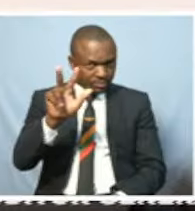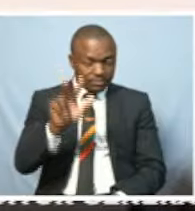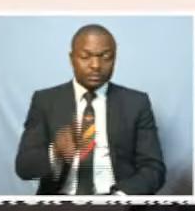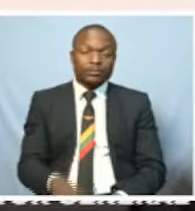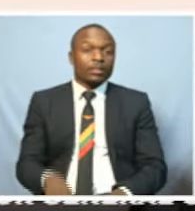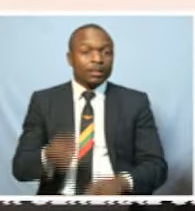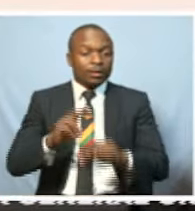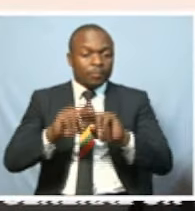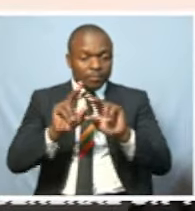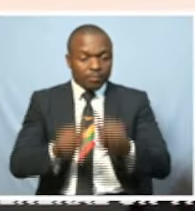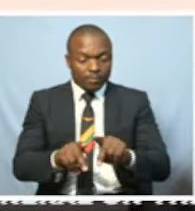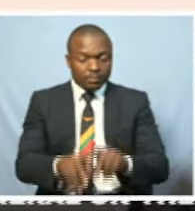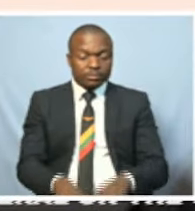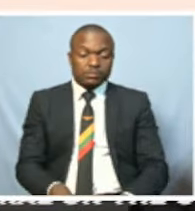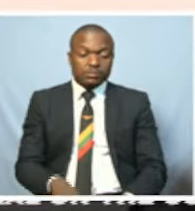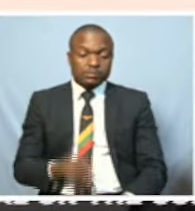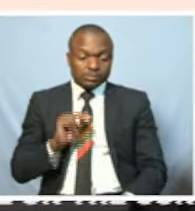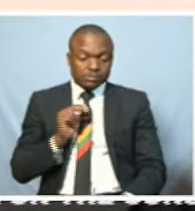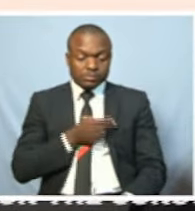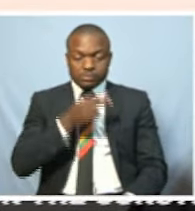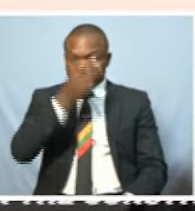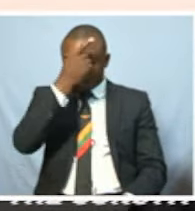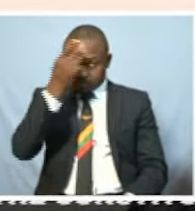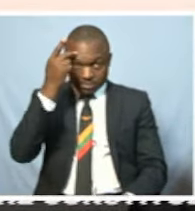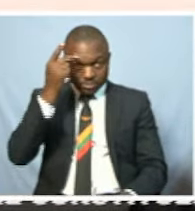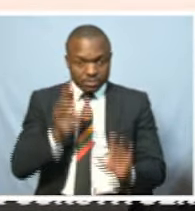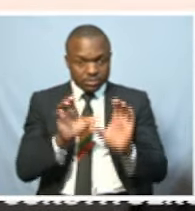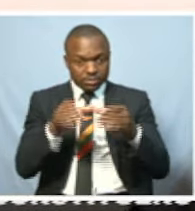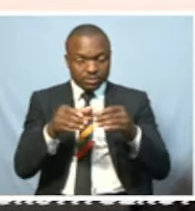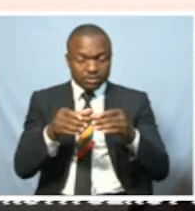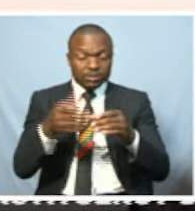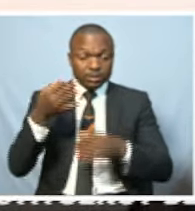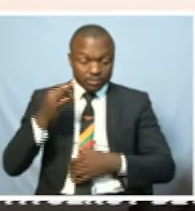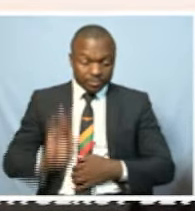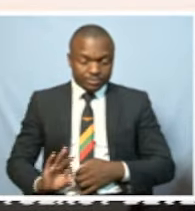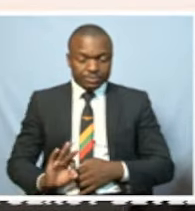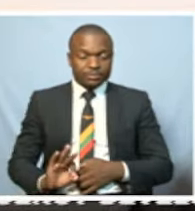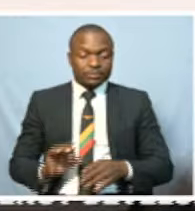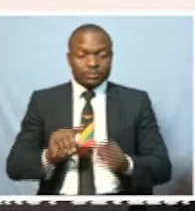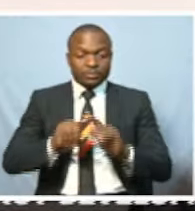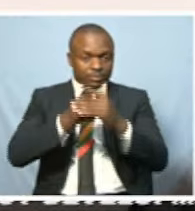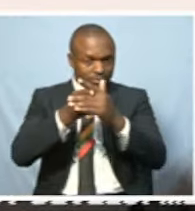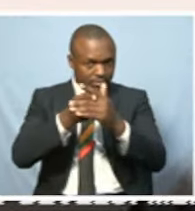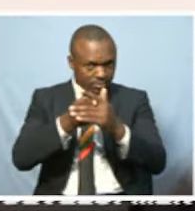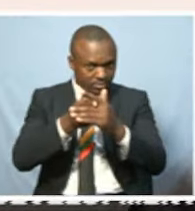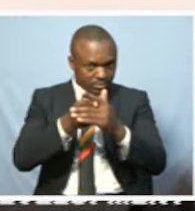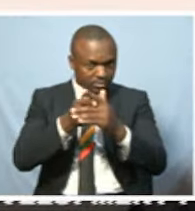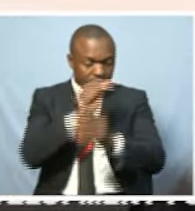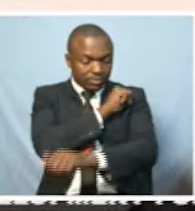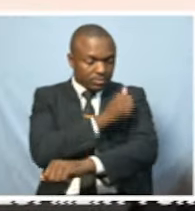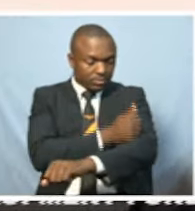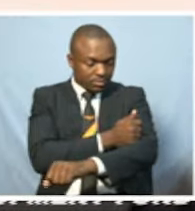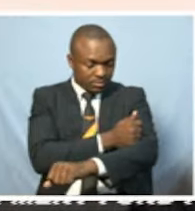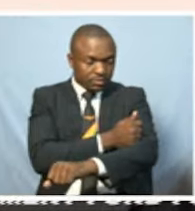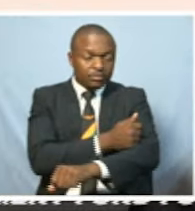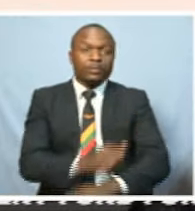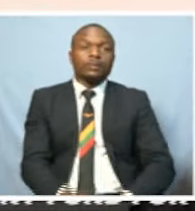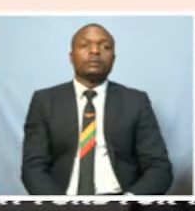Chair, we as PETAUKE Council, we had benefited from being piloted as an authority which was to